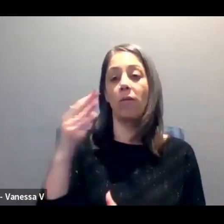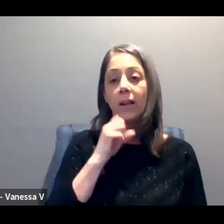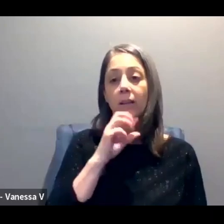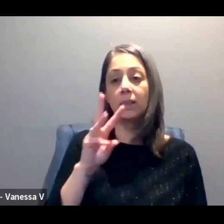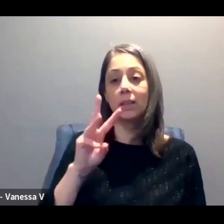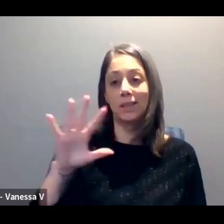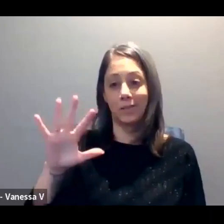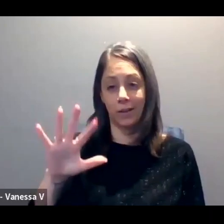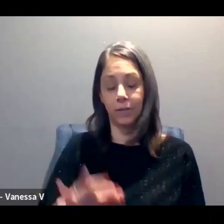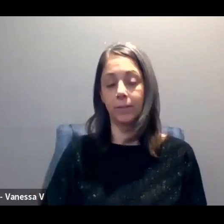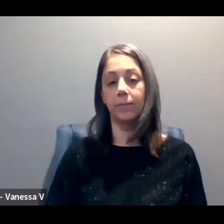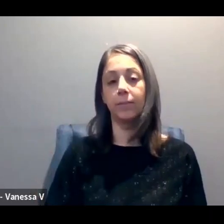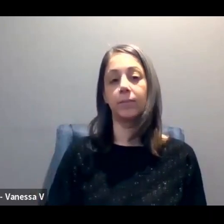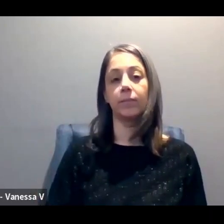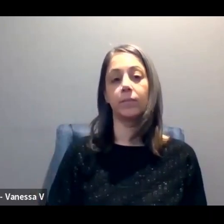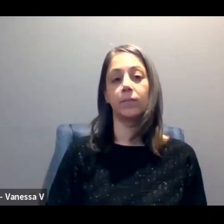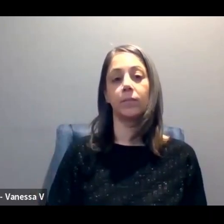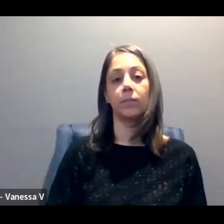65 plus.